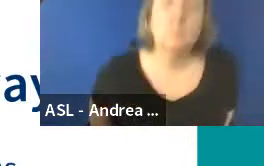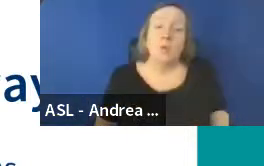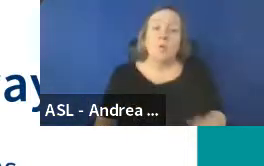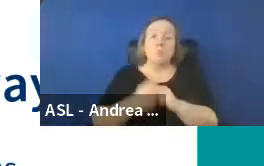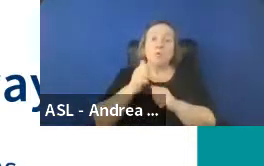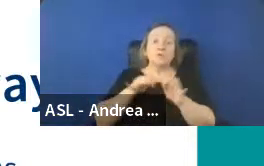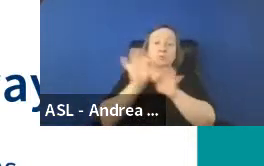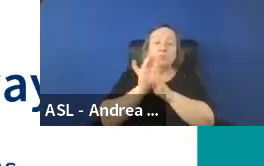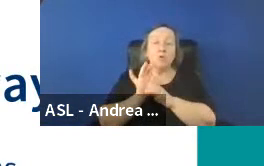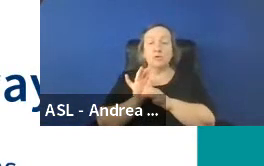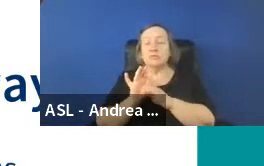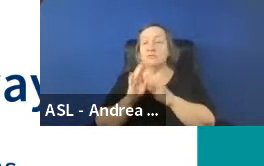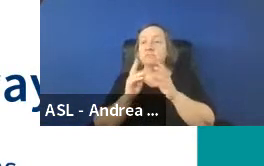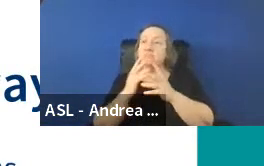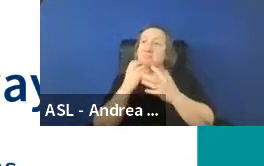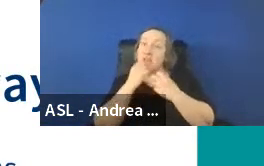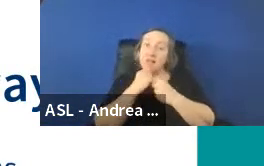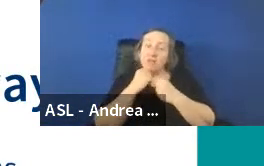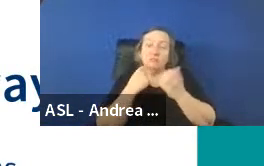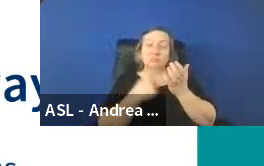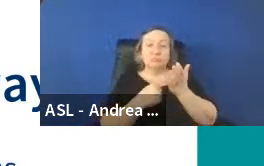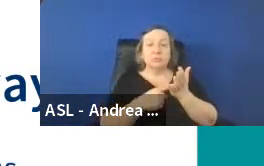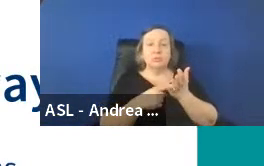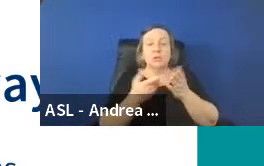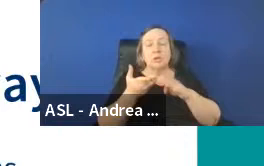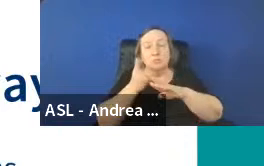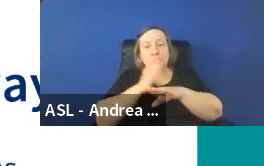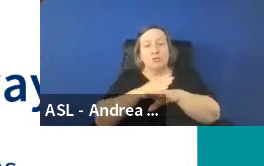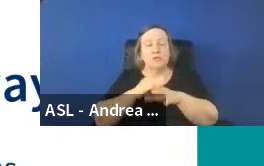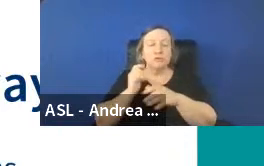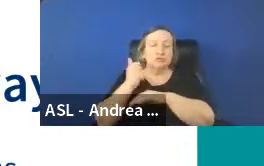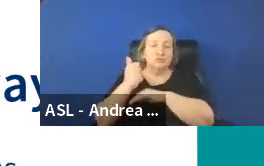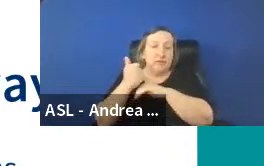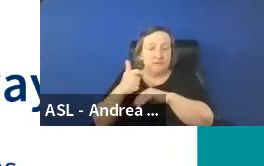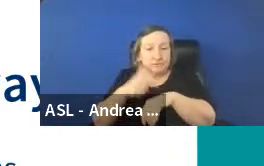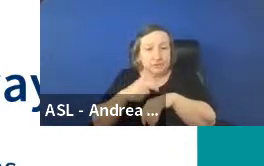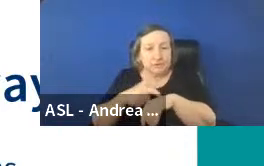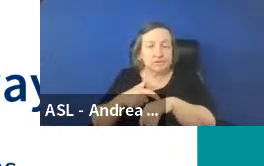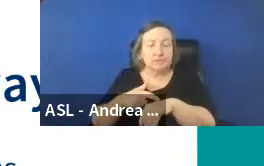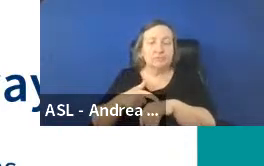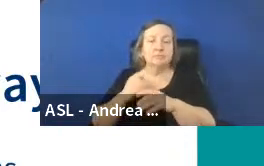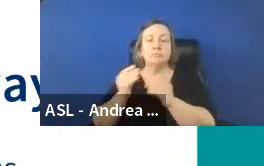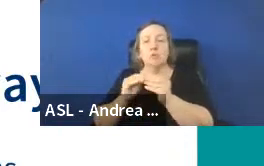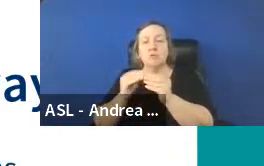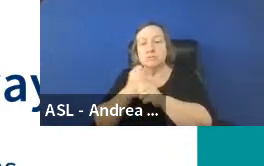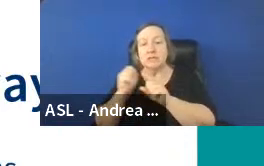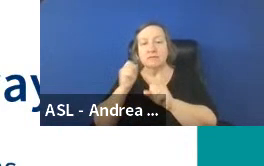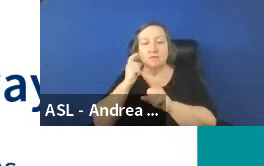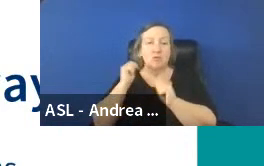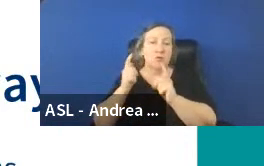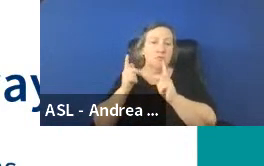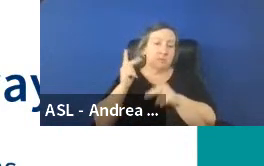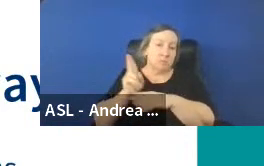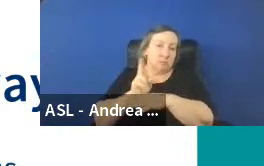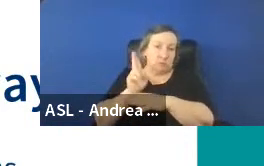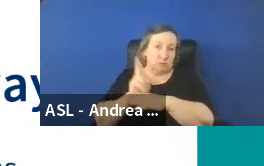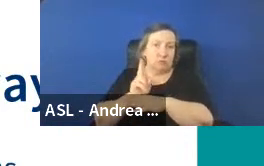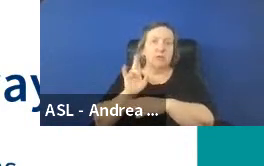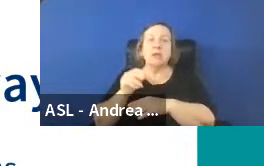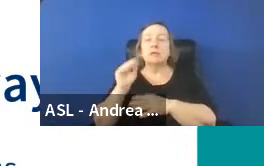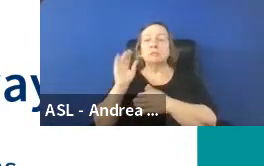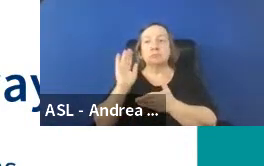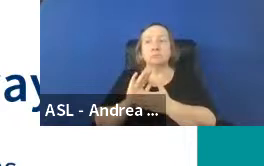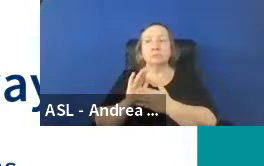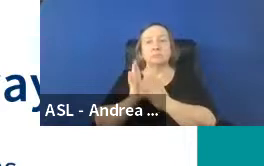options included improving travel times for vehicles and public transit, improving safety for all users, and reducing congestion